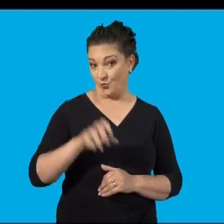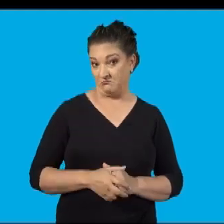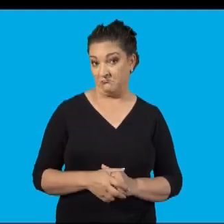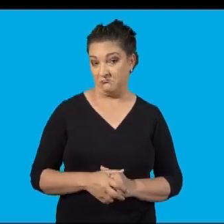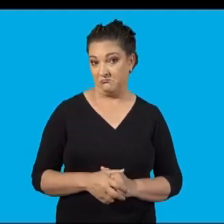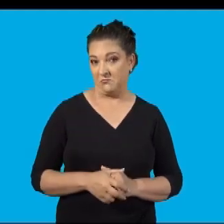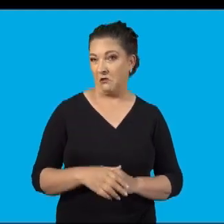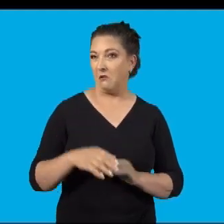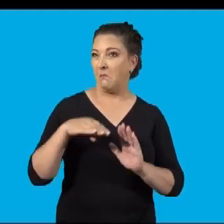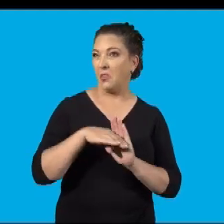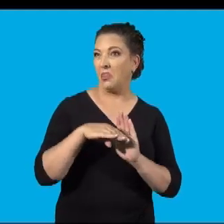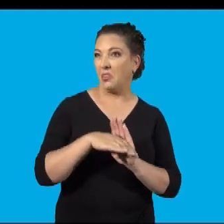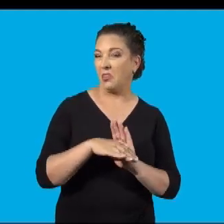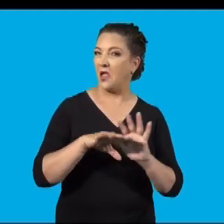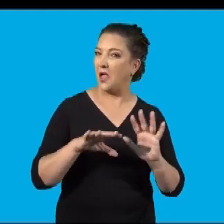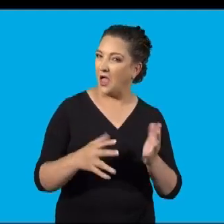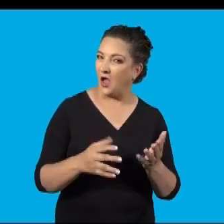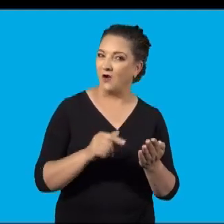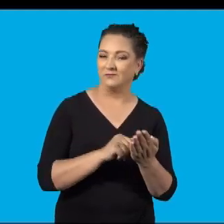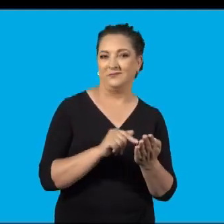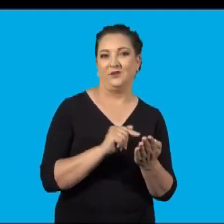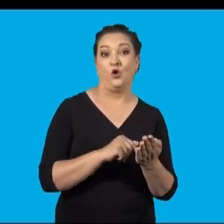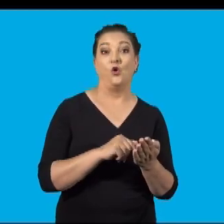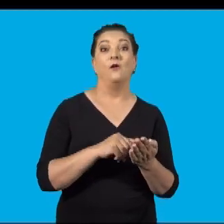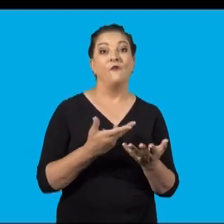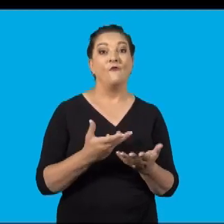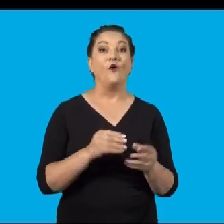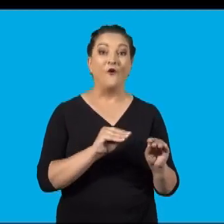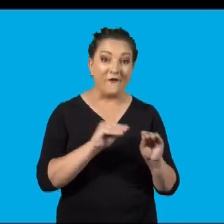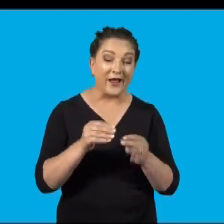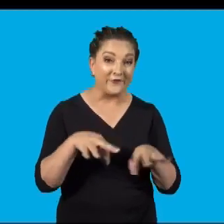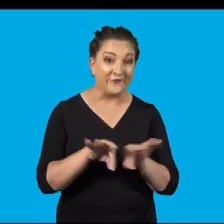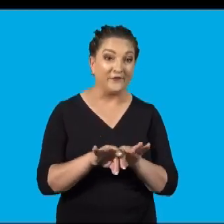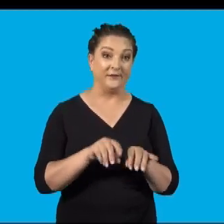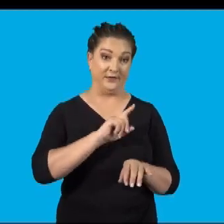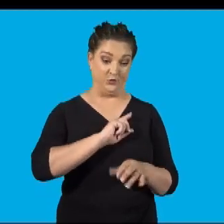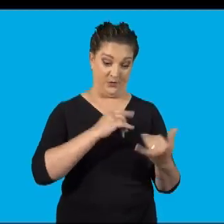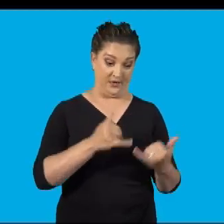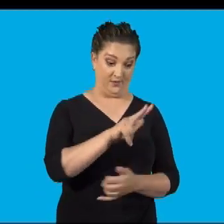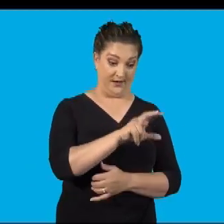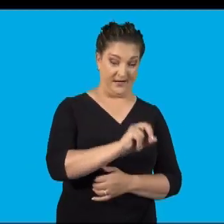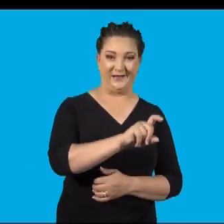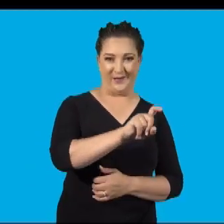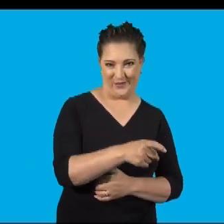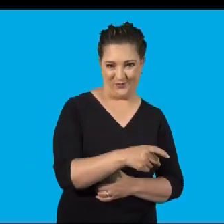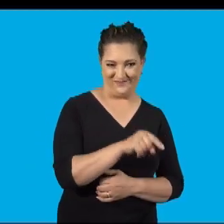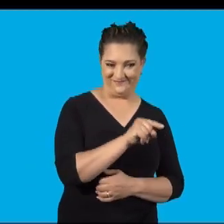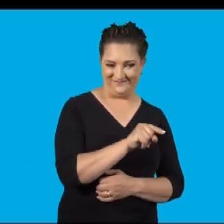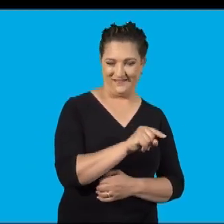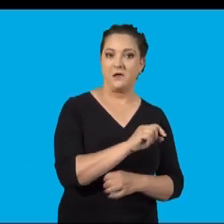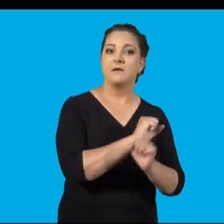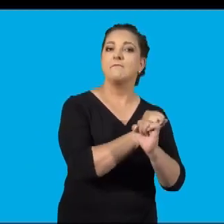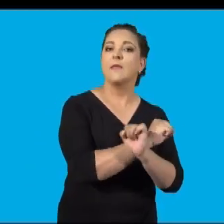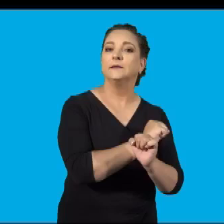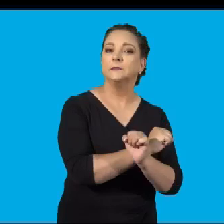is calculated on carrying value. So I'll take the 80,000 and I'll now say